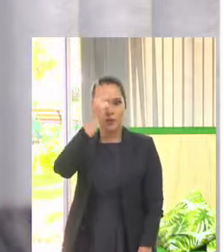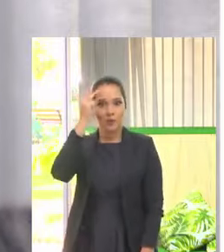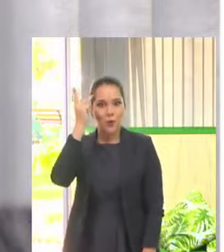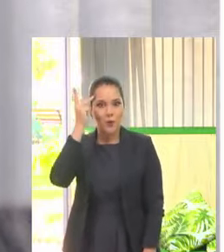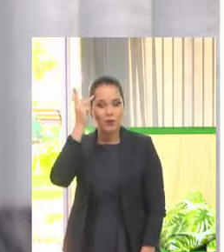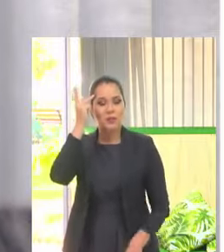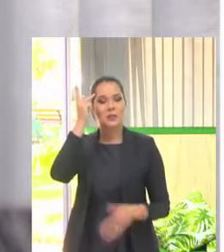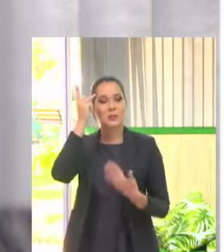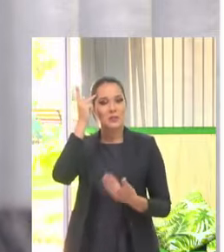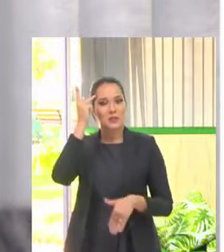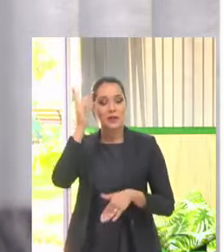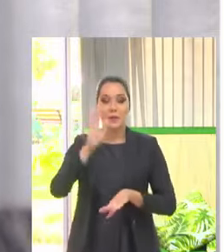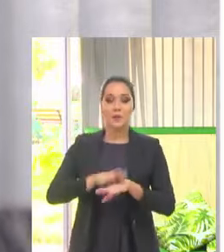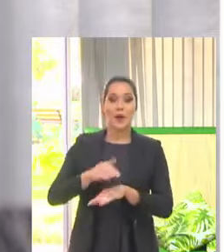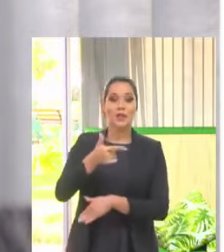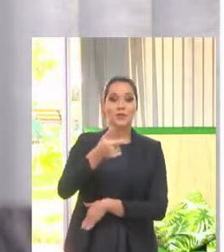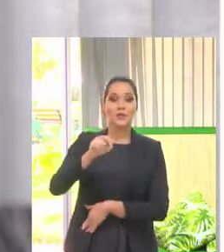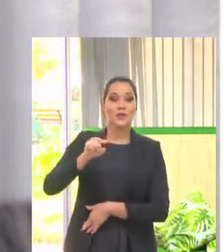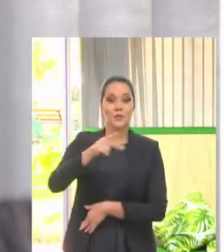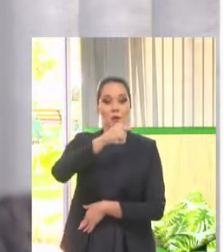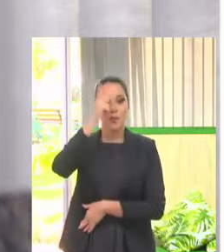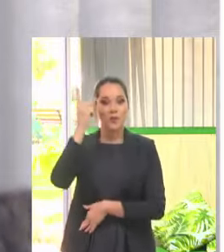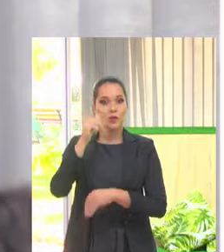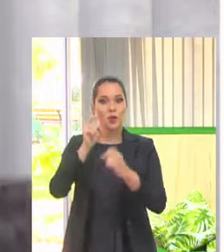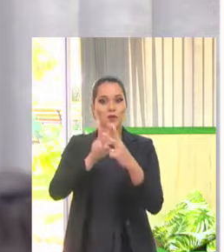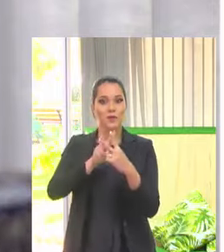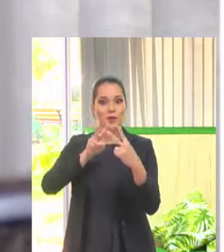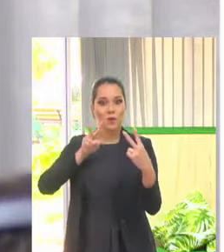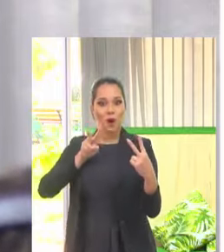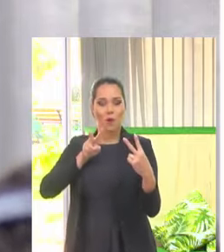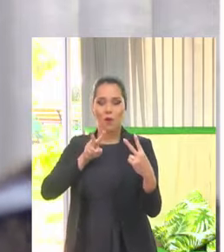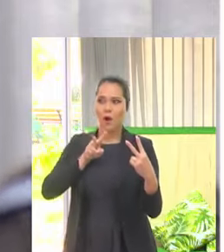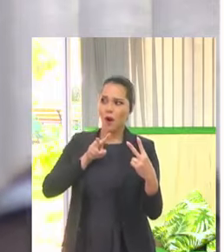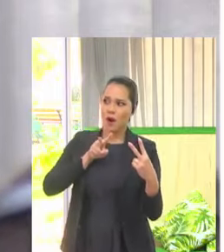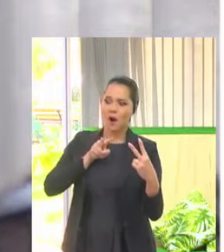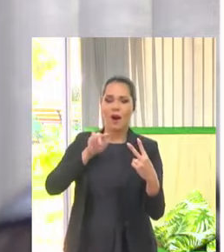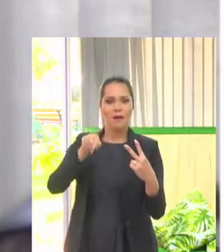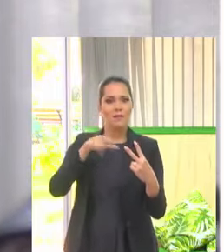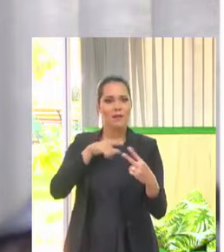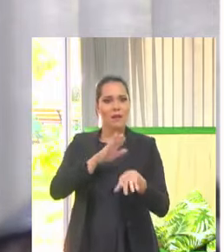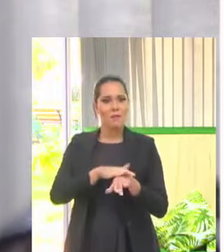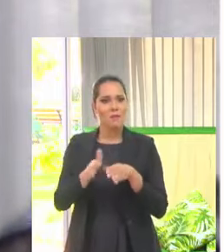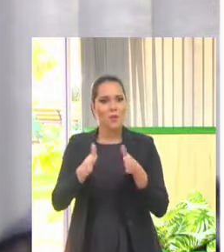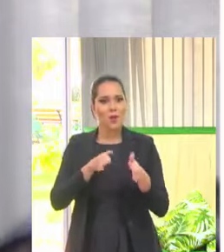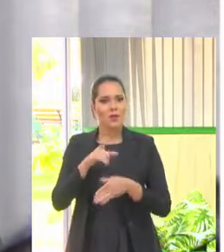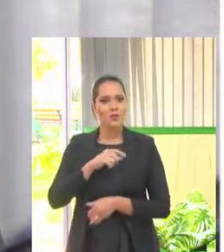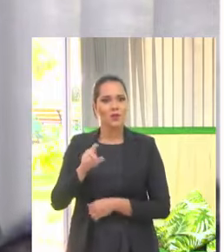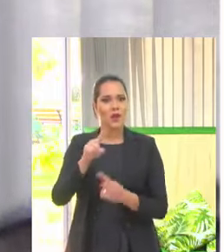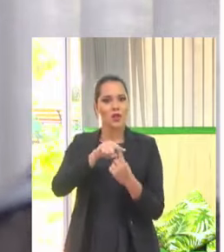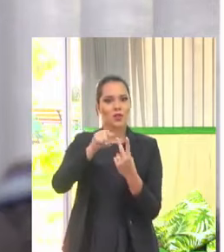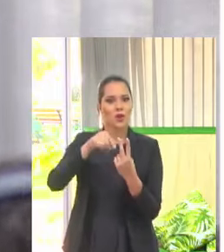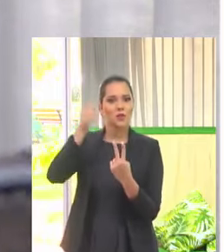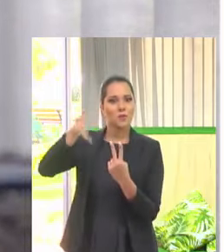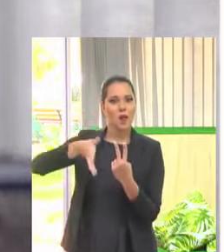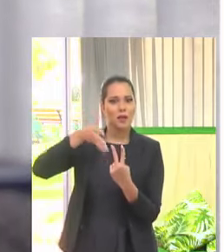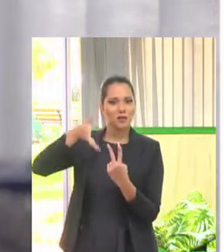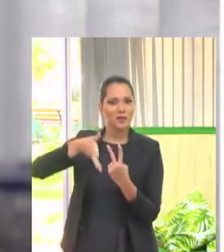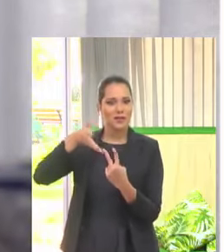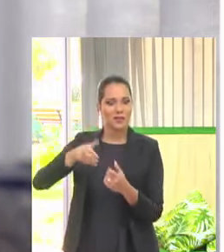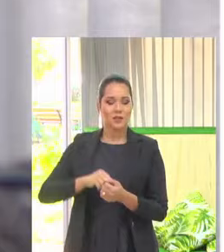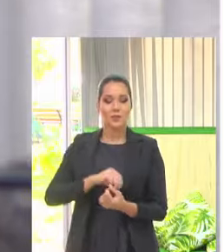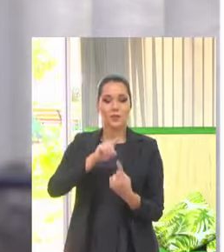more online and so on. And at the moment, we had two keynote speakers. One was Raul